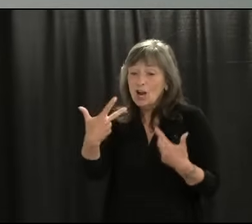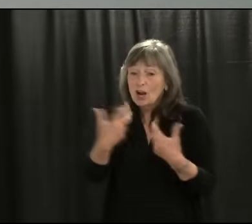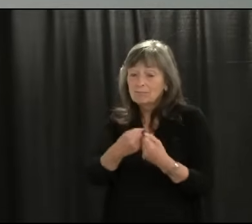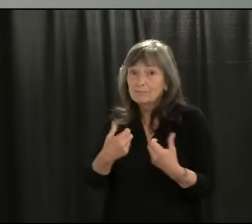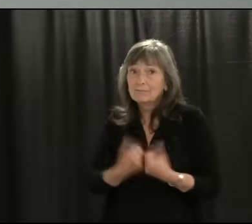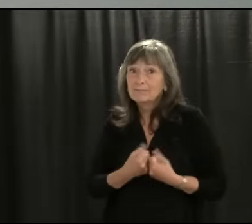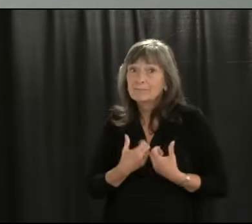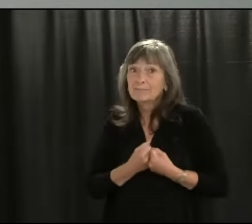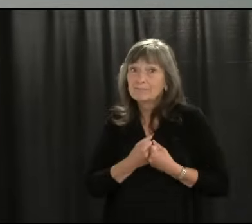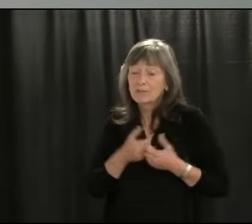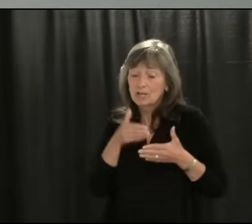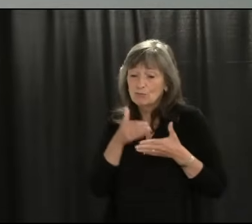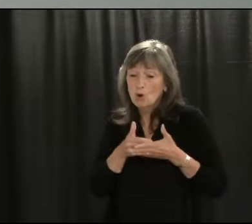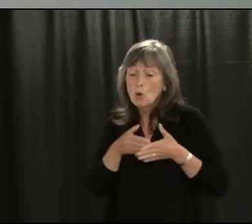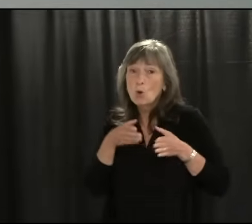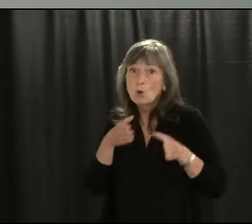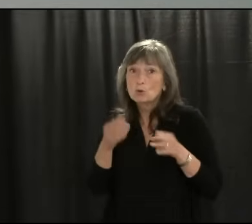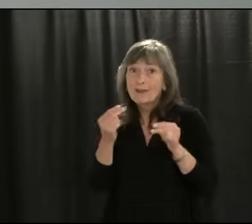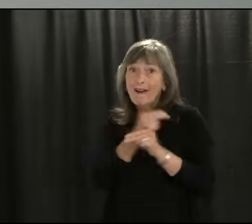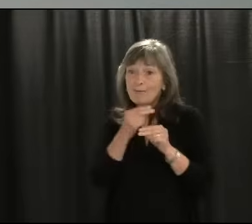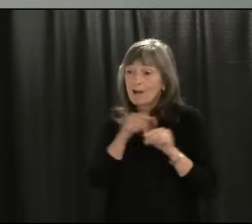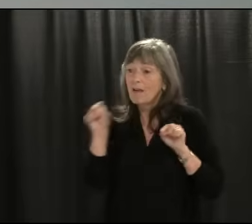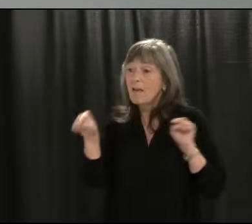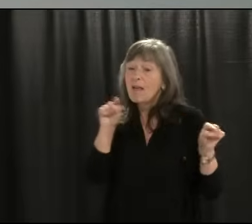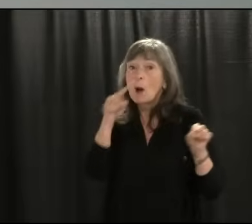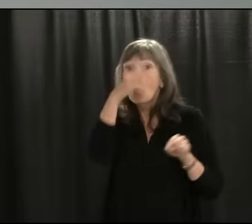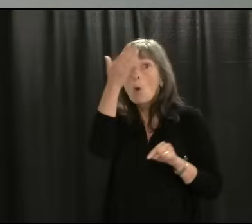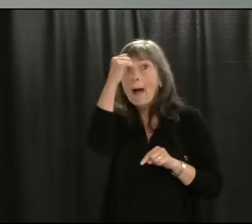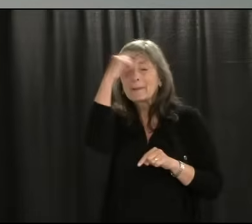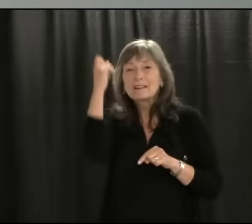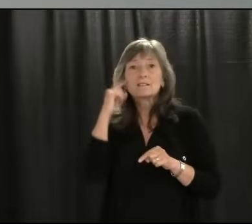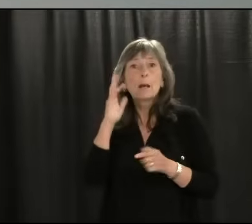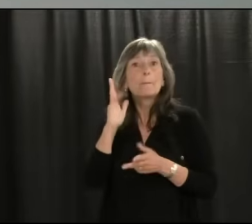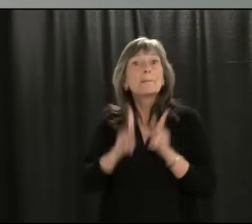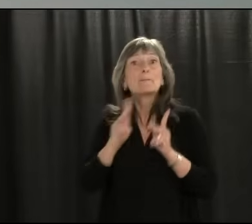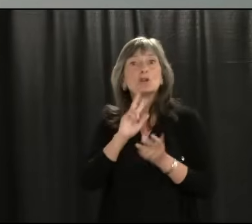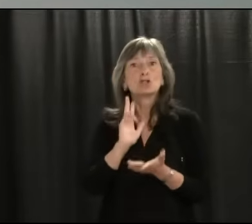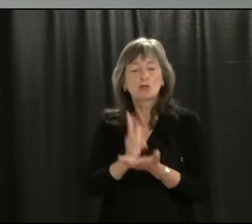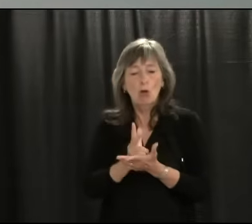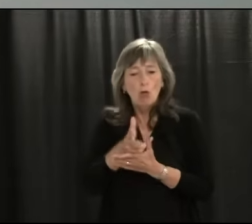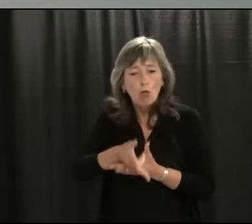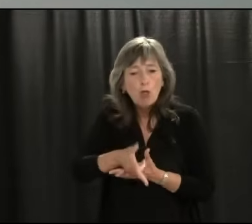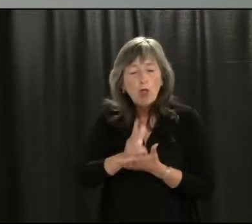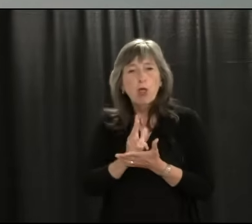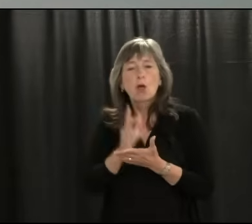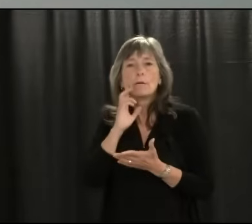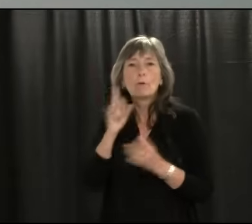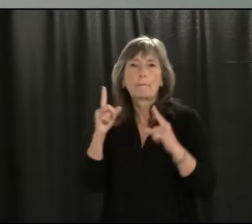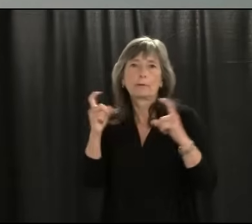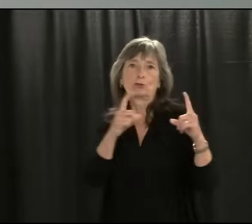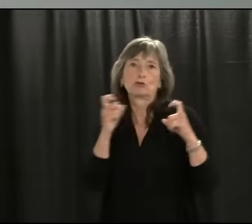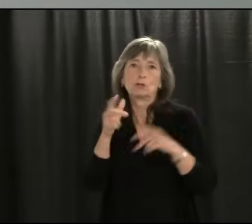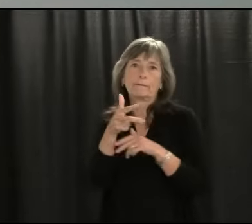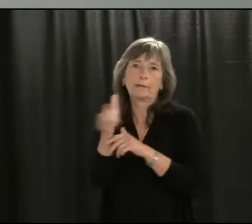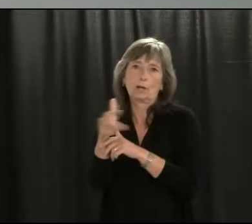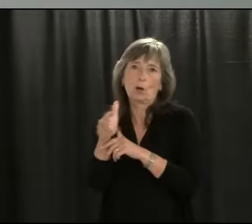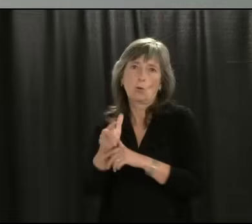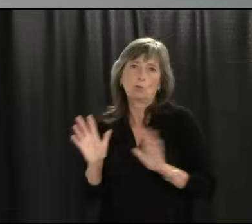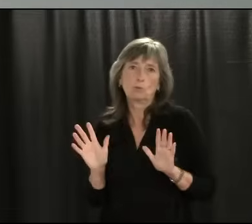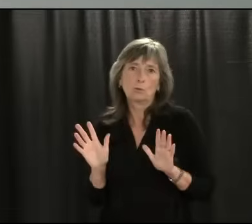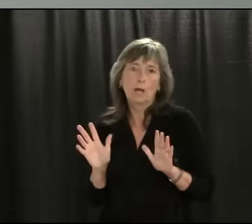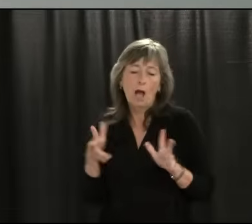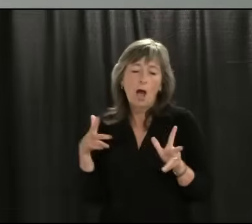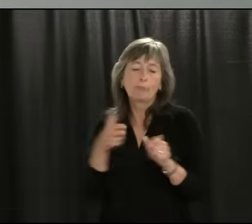on neighboring roads where people have stopped at random, almost in the middle of traffic, simply to take photographs and video. This